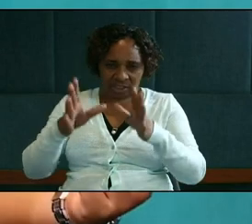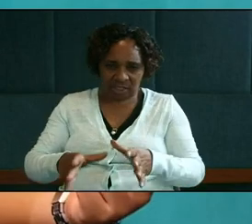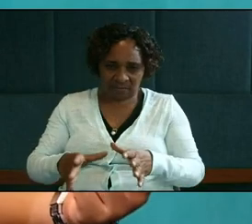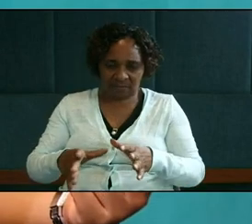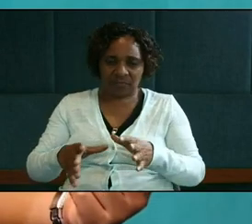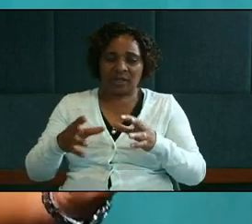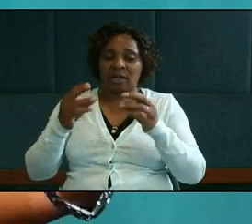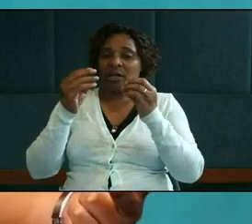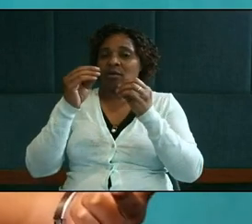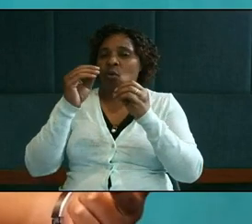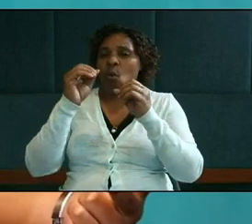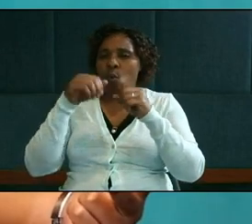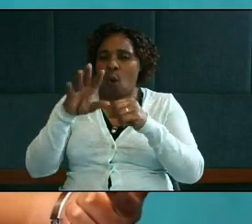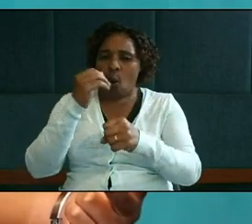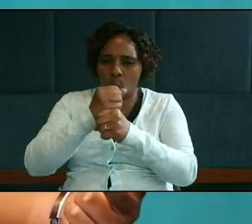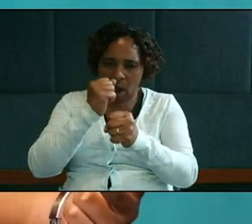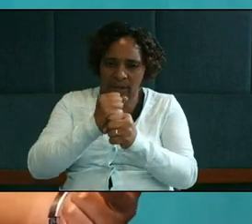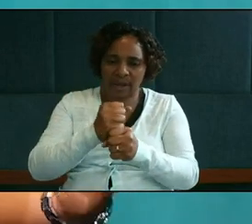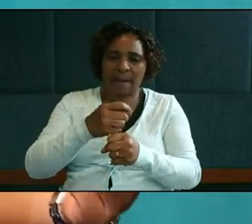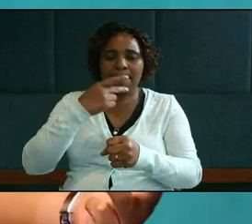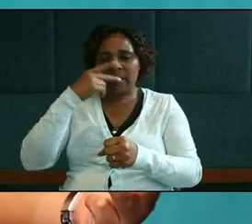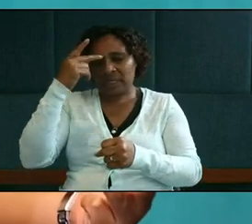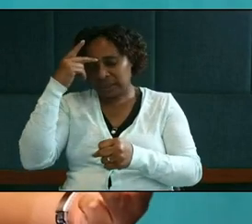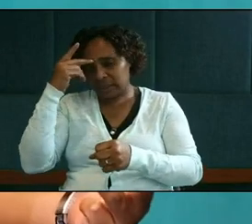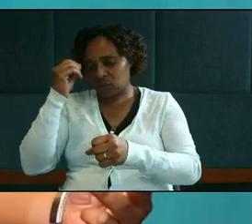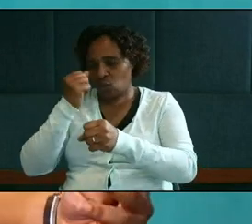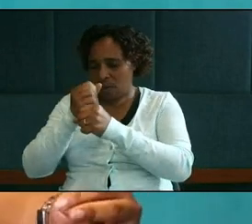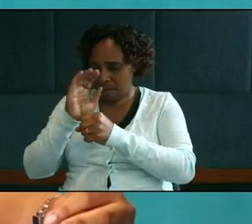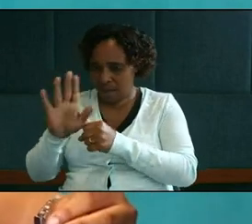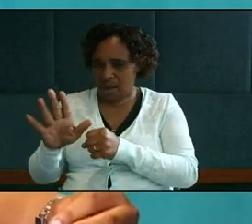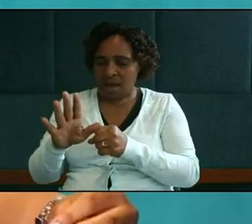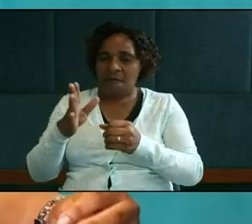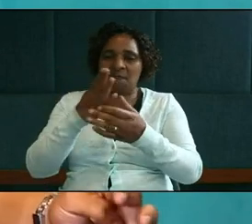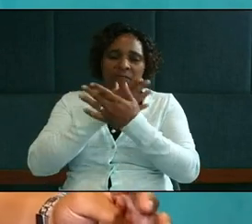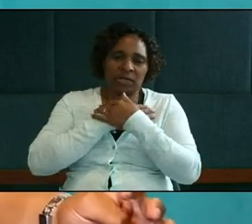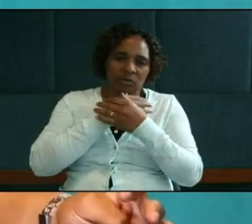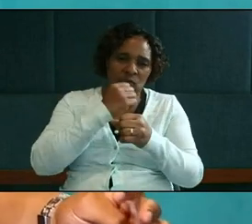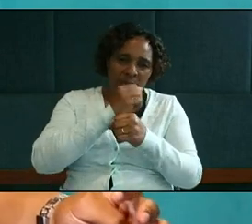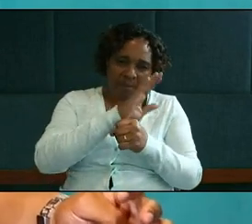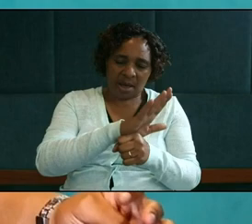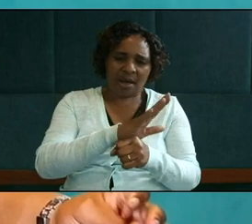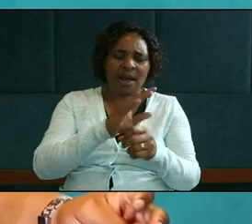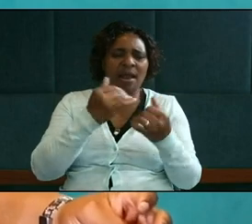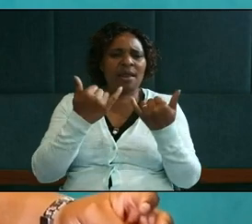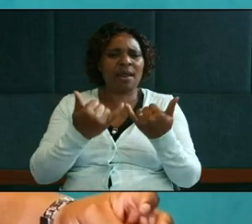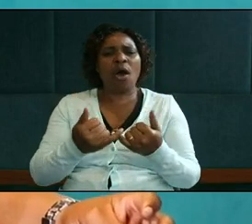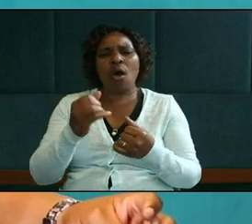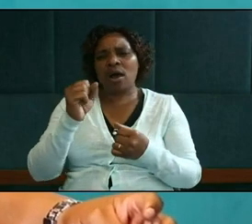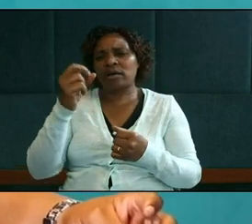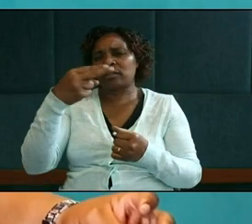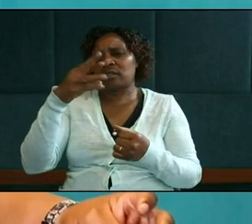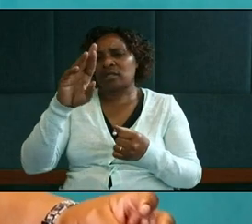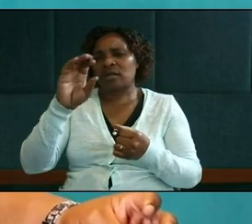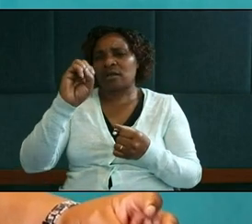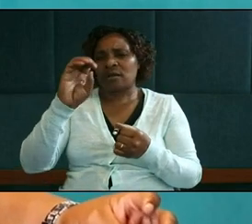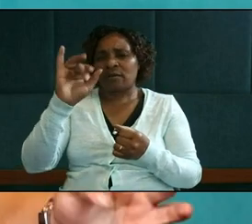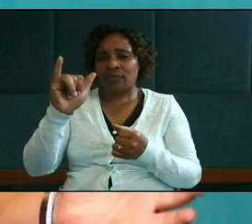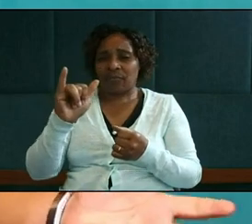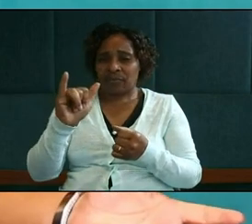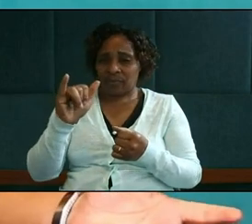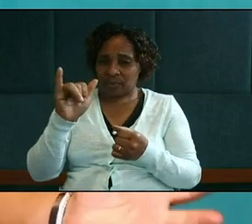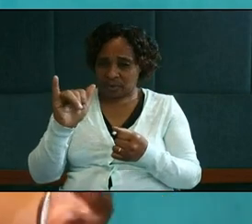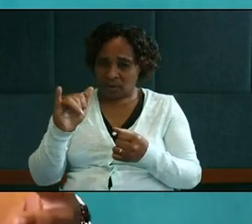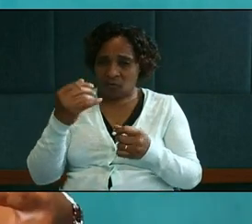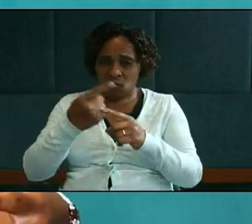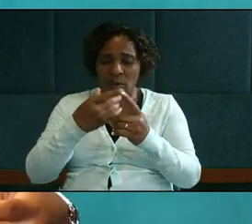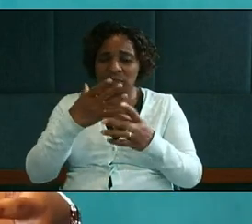we have a role model, we have your parents, and your friends. Mm-hmm. Now, Ashley, let's say from the ages from